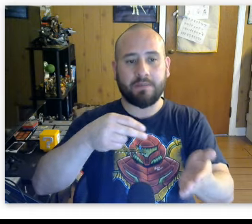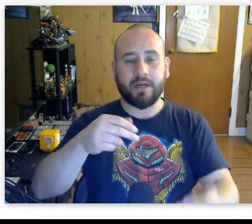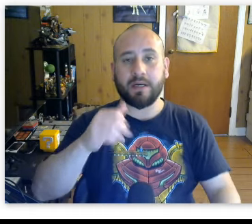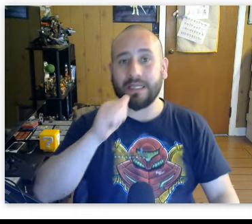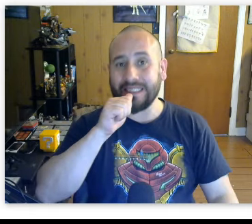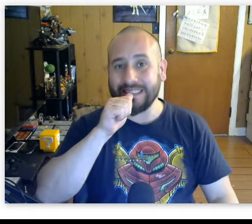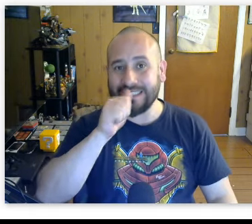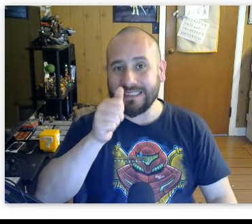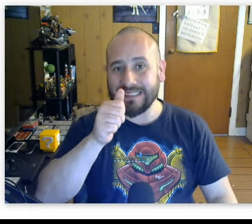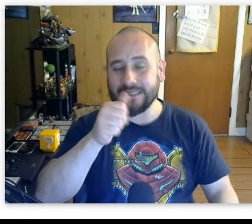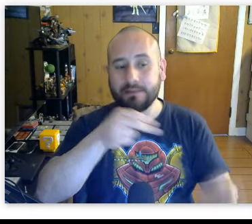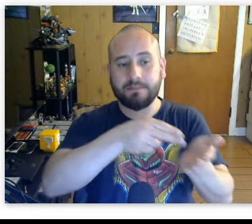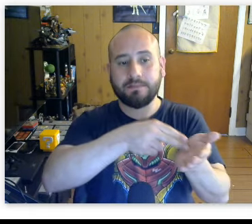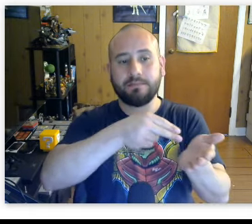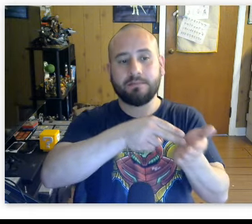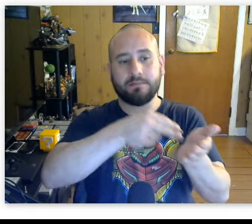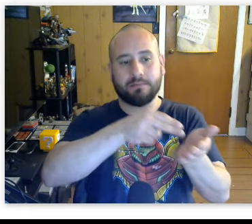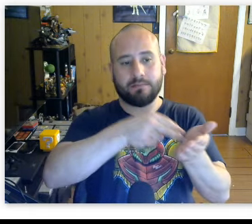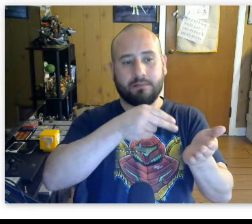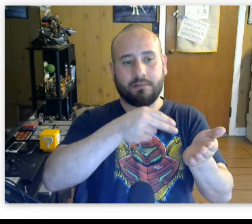peanut butter,